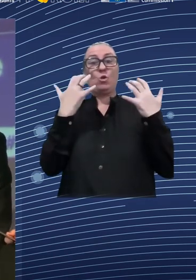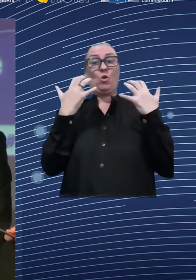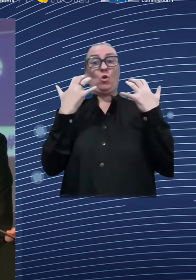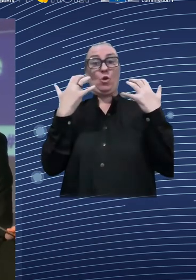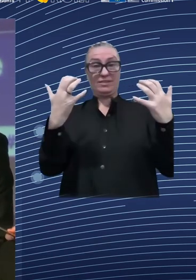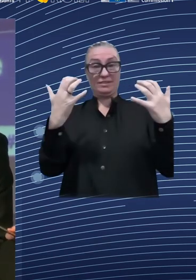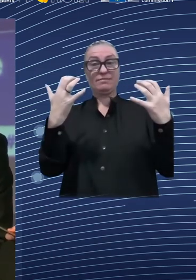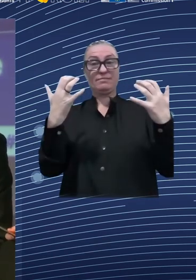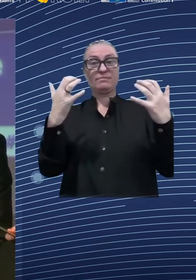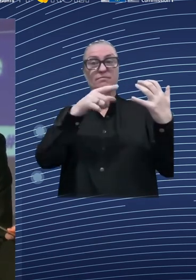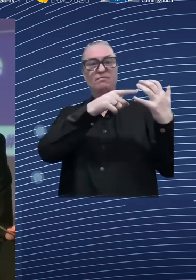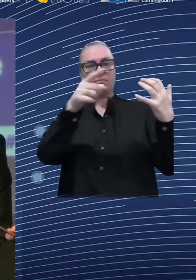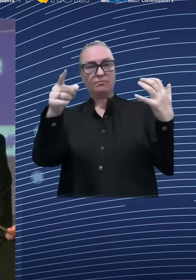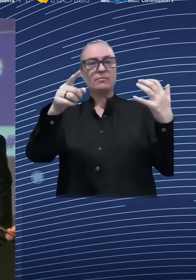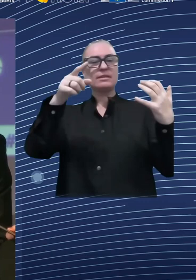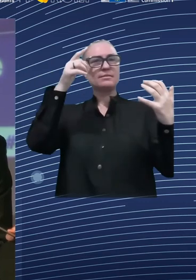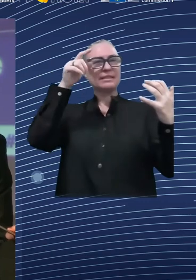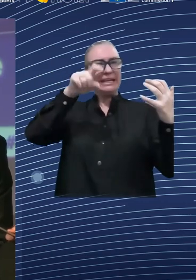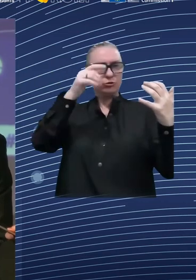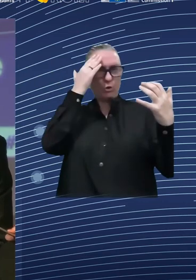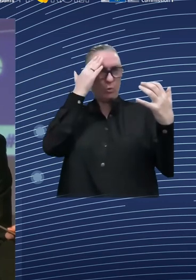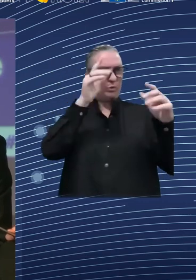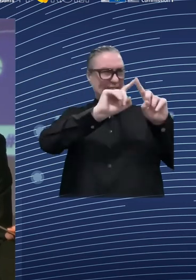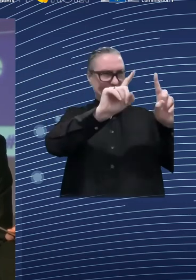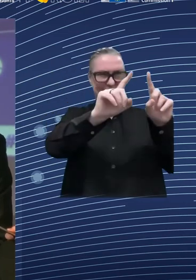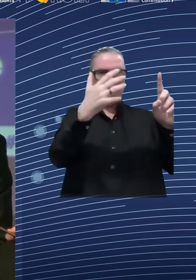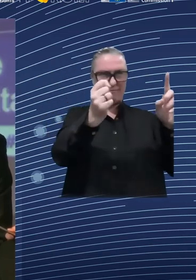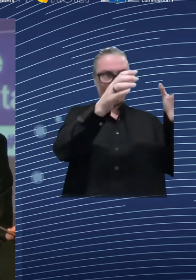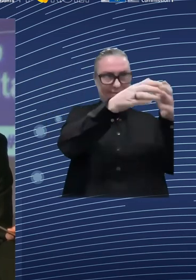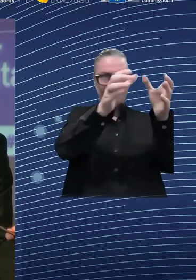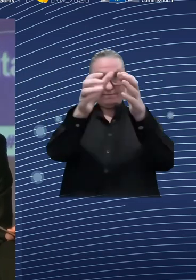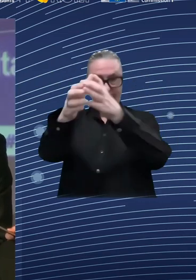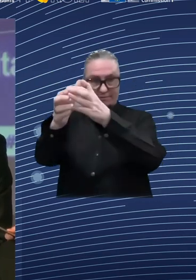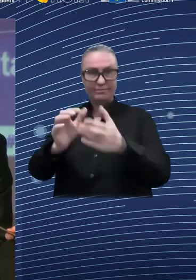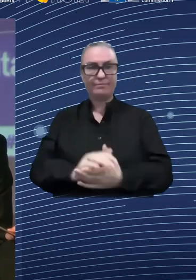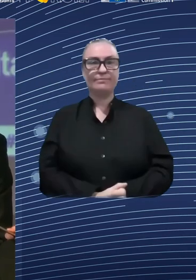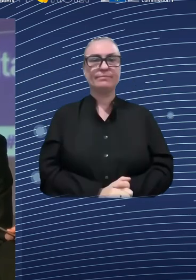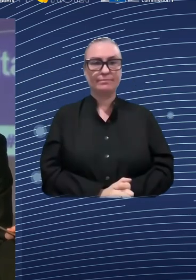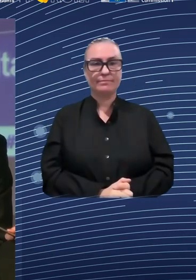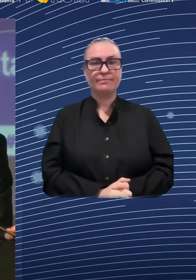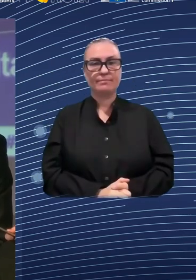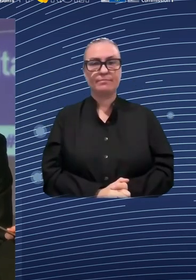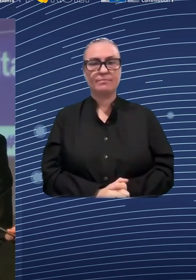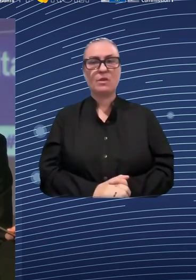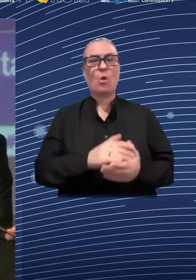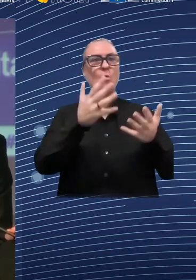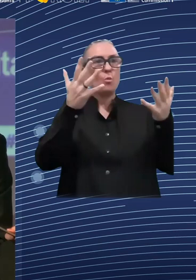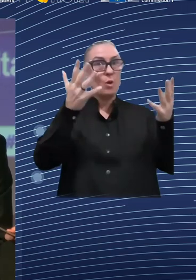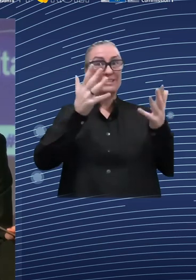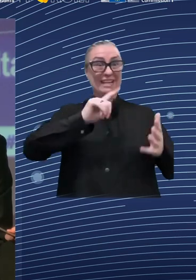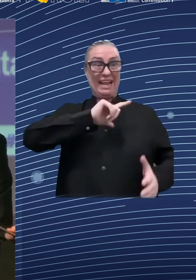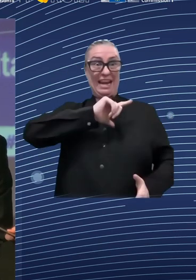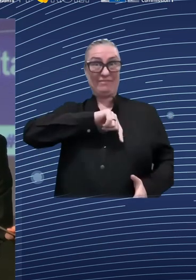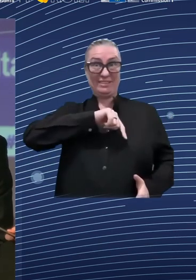digital innovation hubs, and particularly European digital innovation hubs, are the initiative by European Commission to